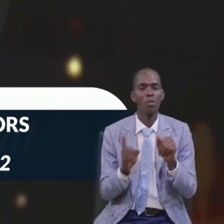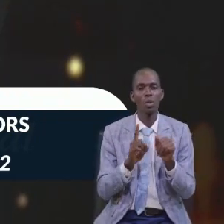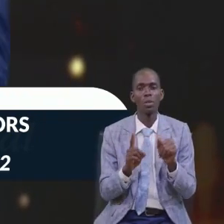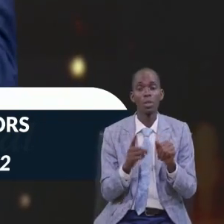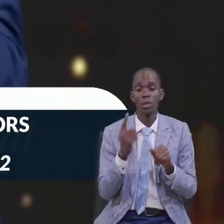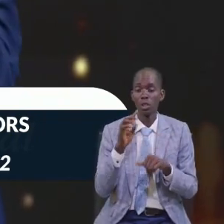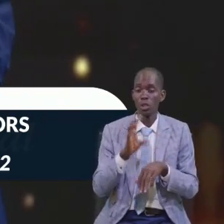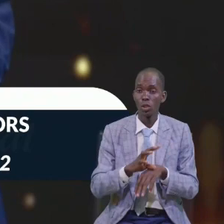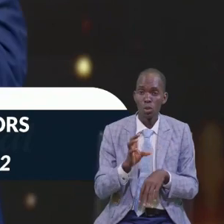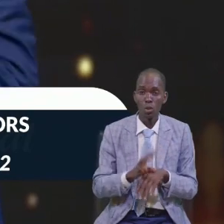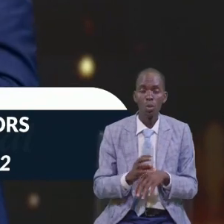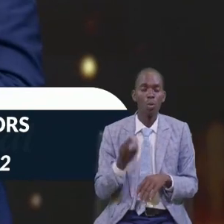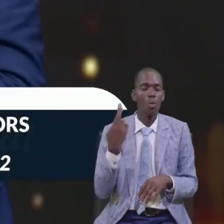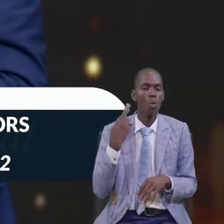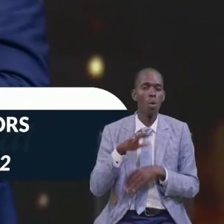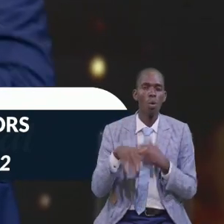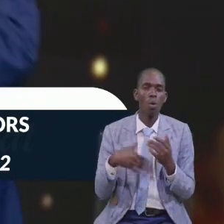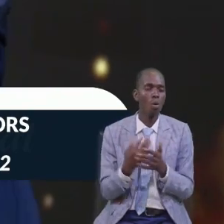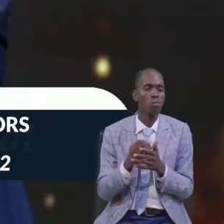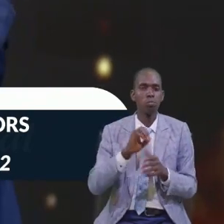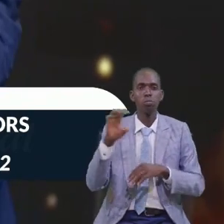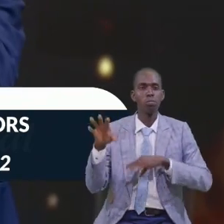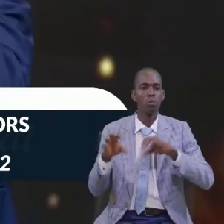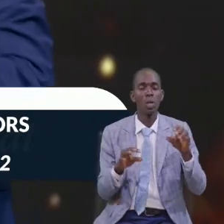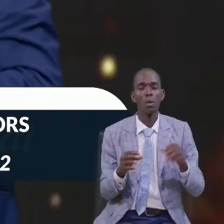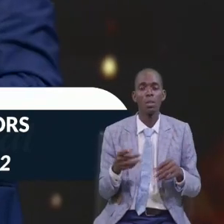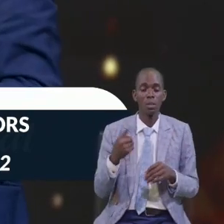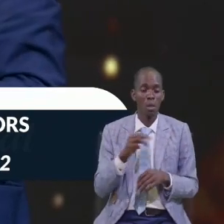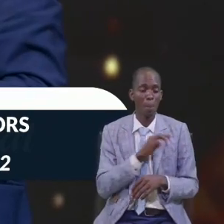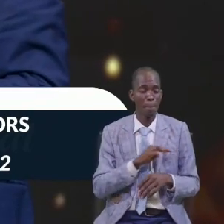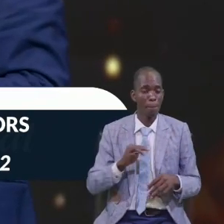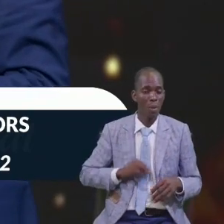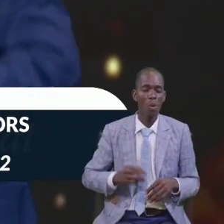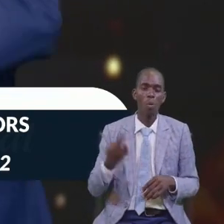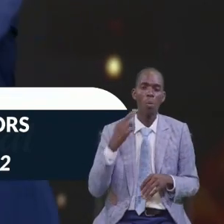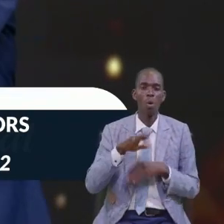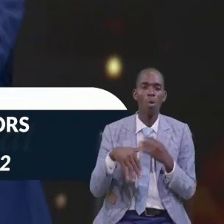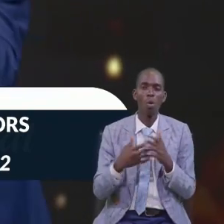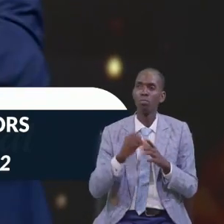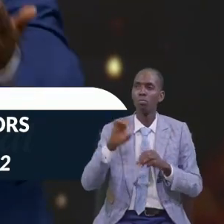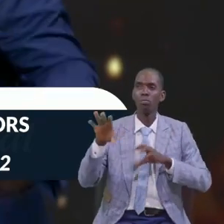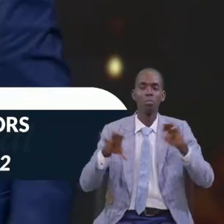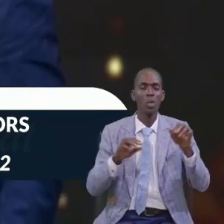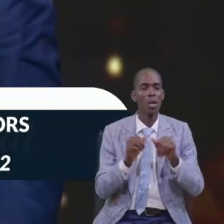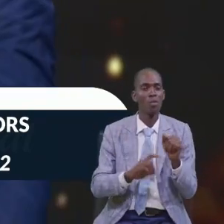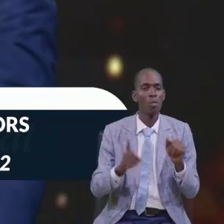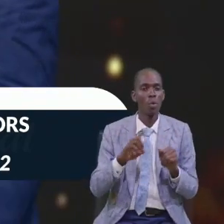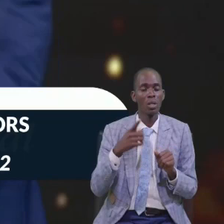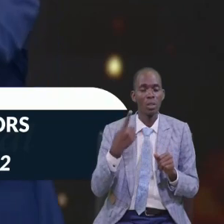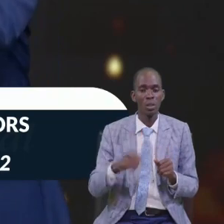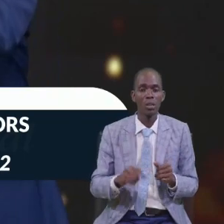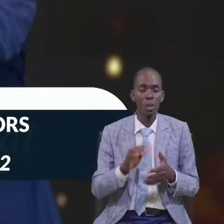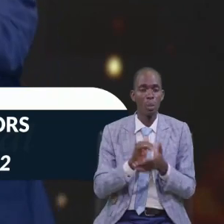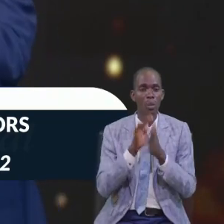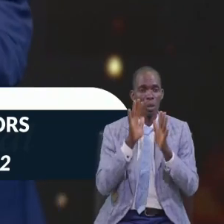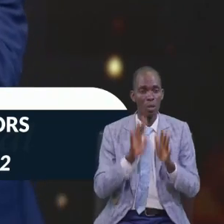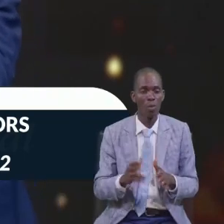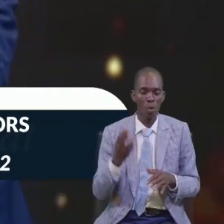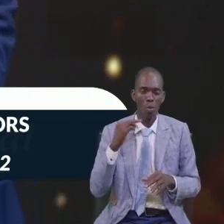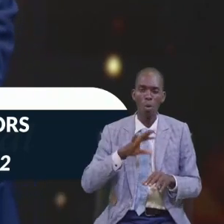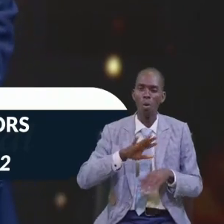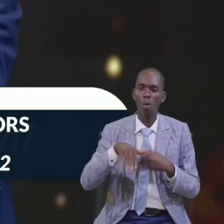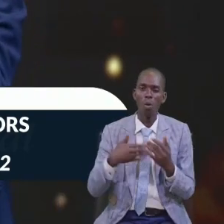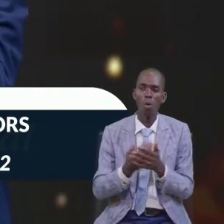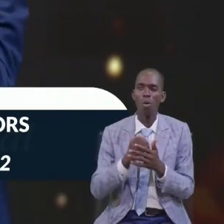the church and they were all scattered abroad, the members and they were all scattered abroad, the ambassadors, they were all scattered